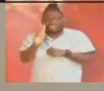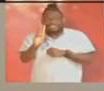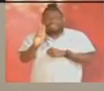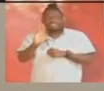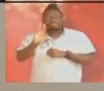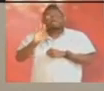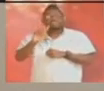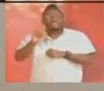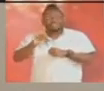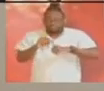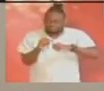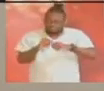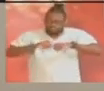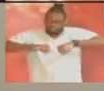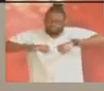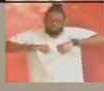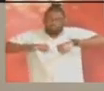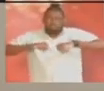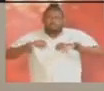to person.